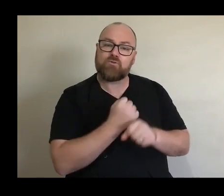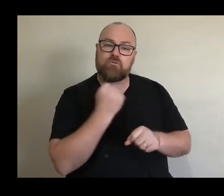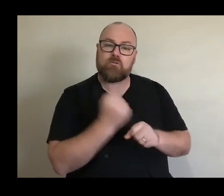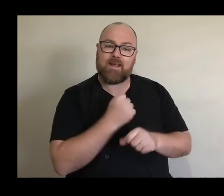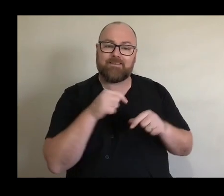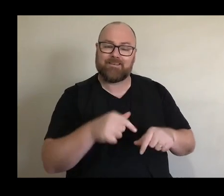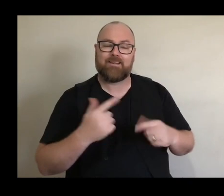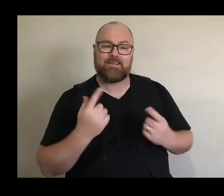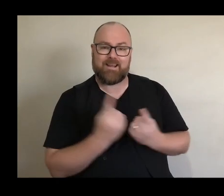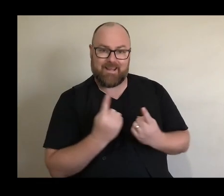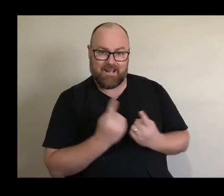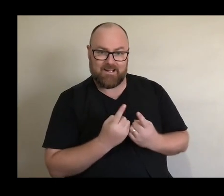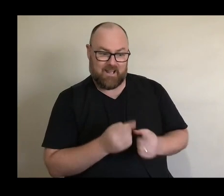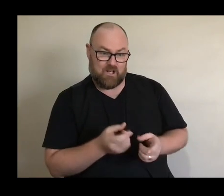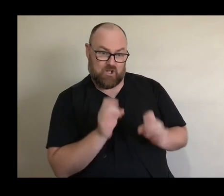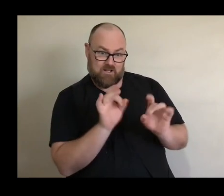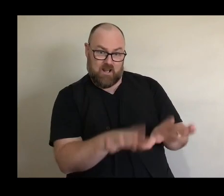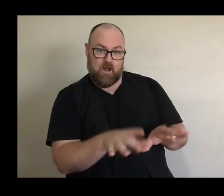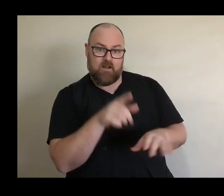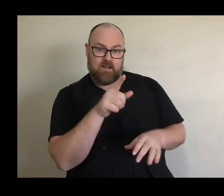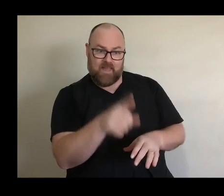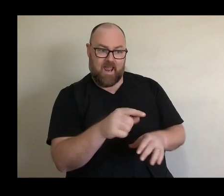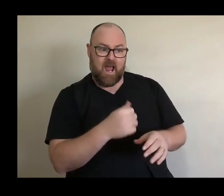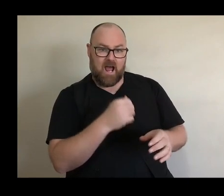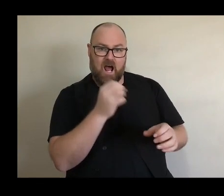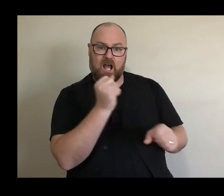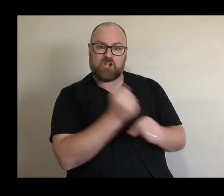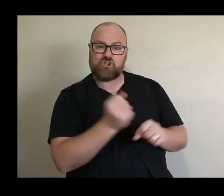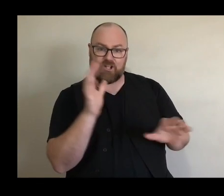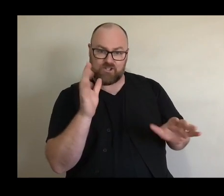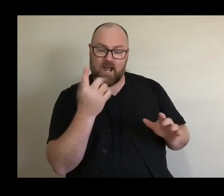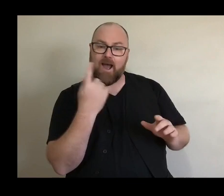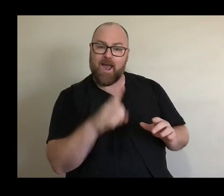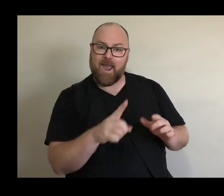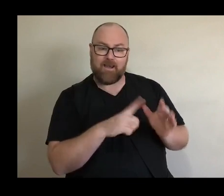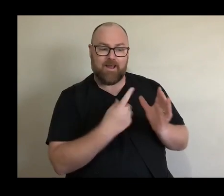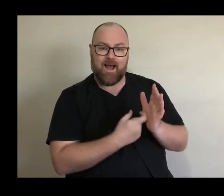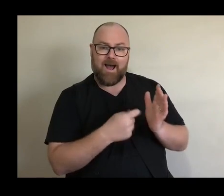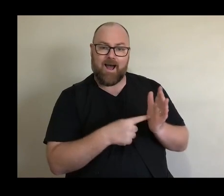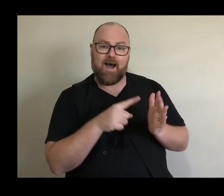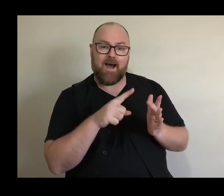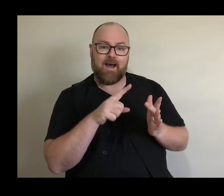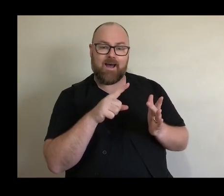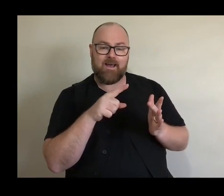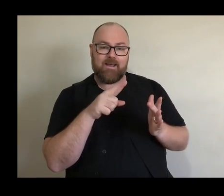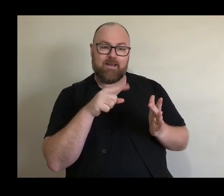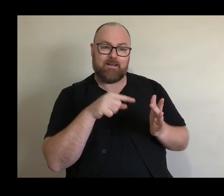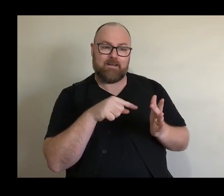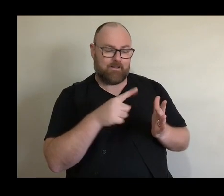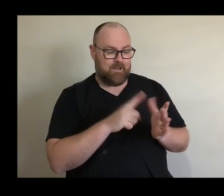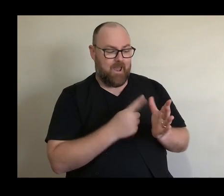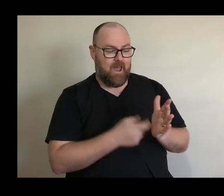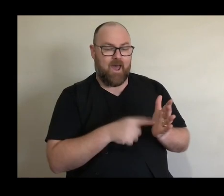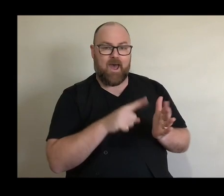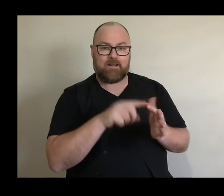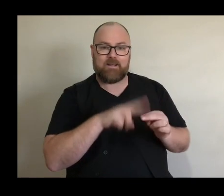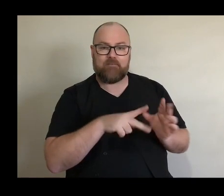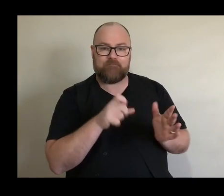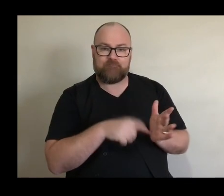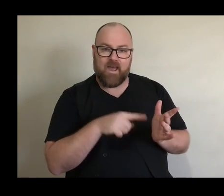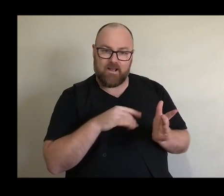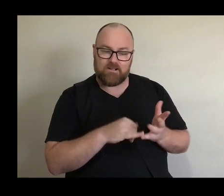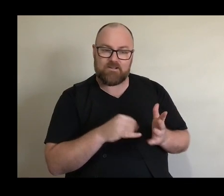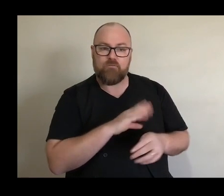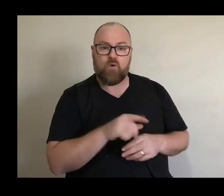and of themselves gestures and artifacts of an event so that we don't forget it, but also that we can learn from it and learn about the things that we can